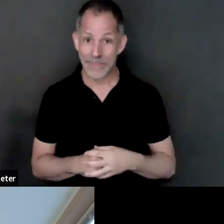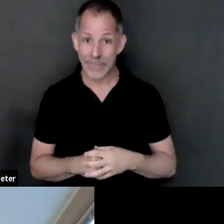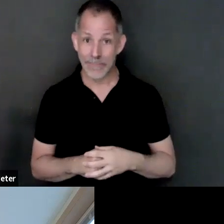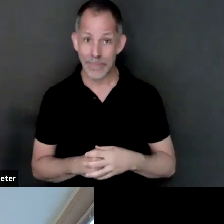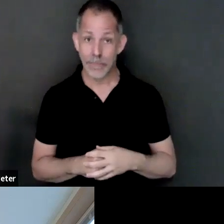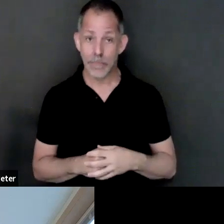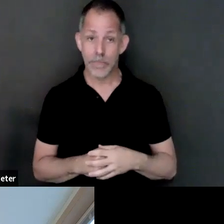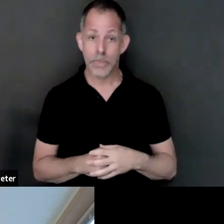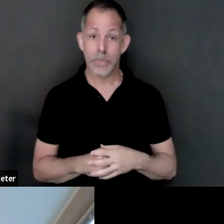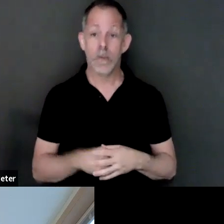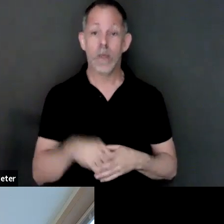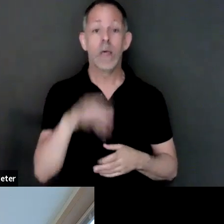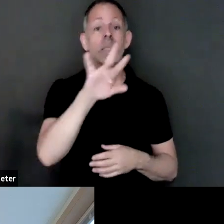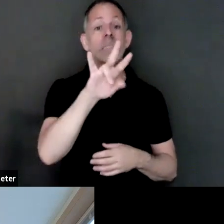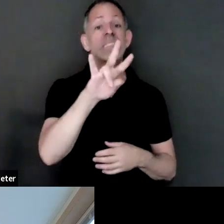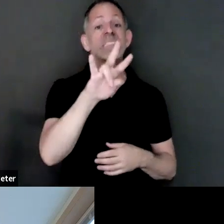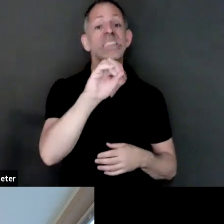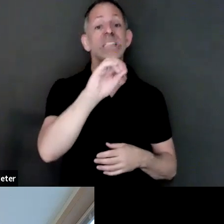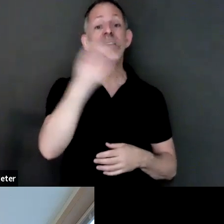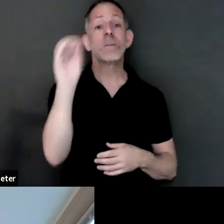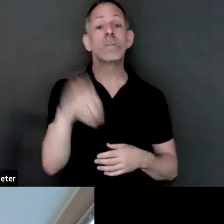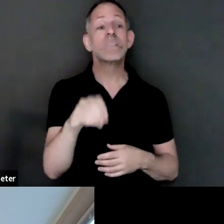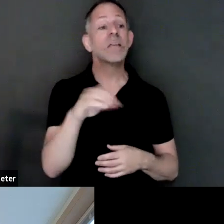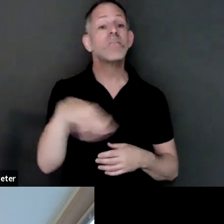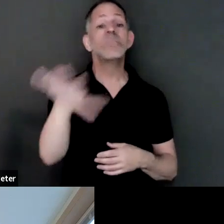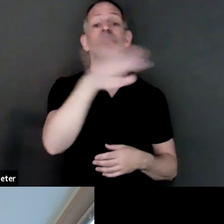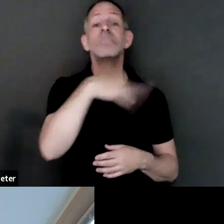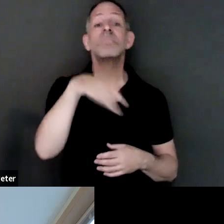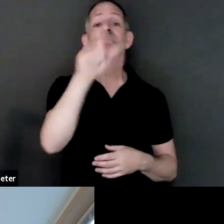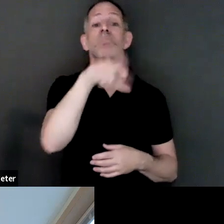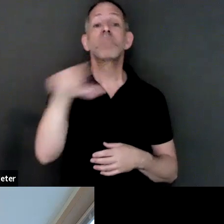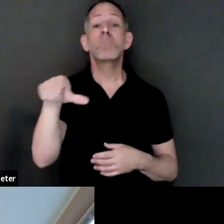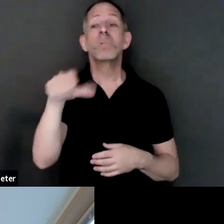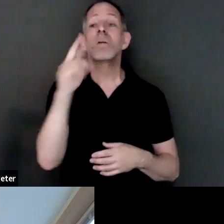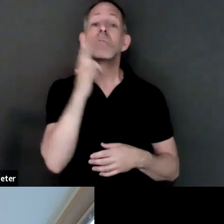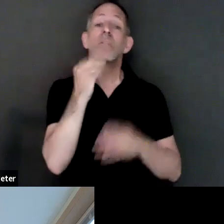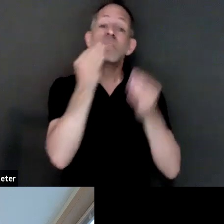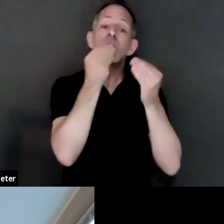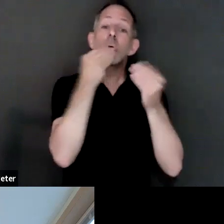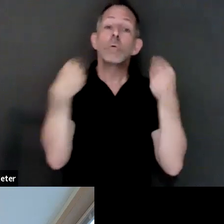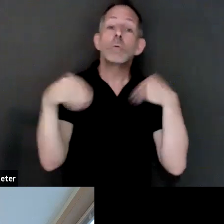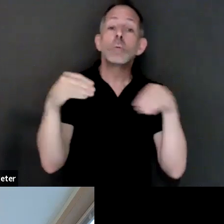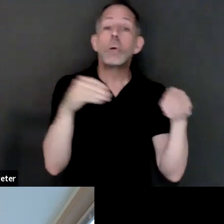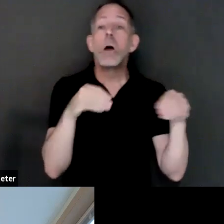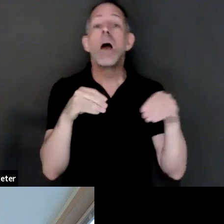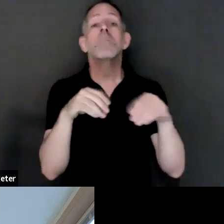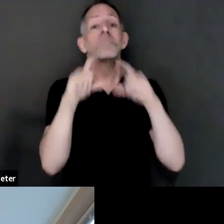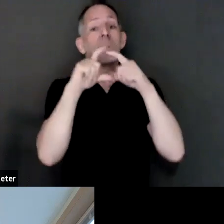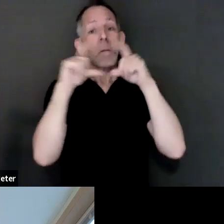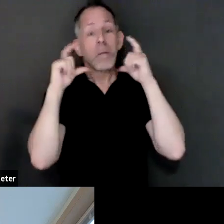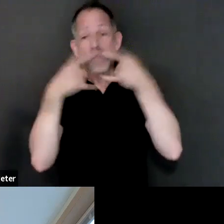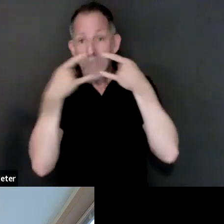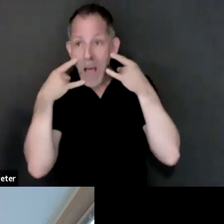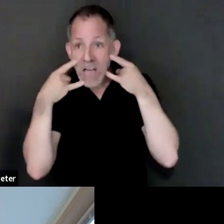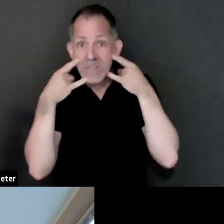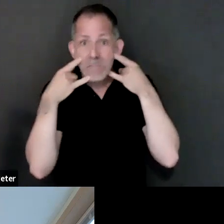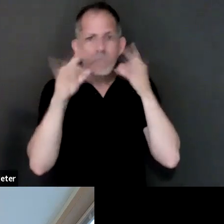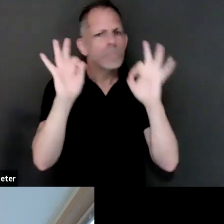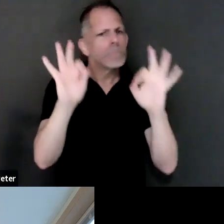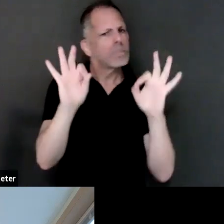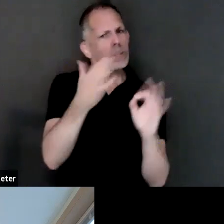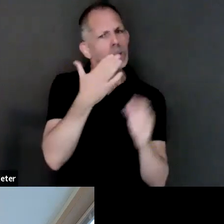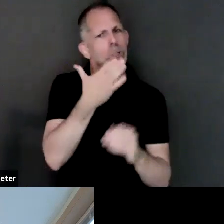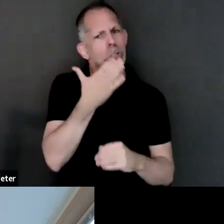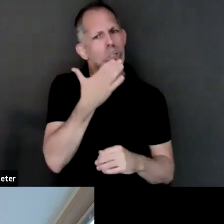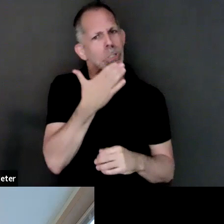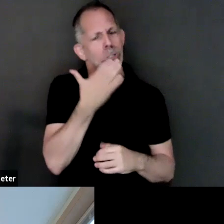masks, and which is good, and it seems to increase every day. And that's what happened the first round. At first people were slow to